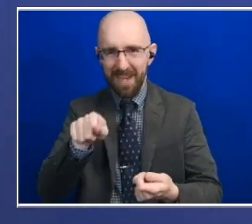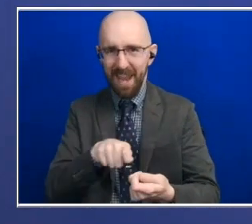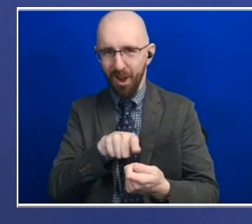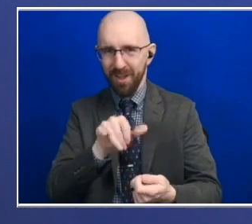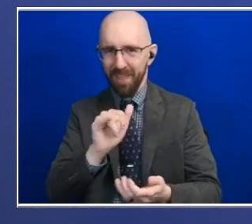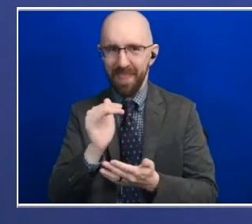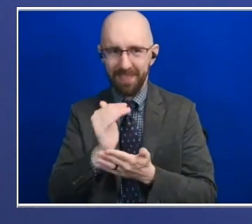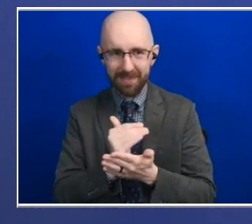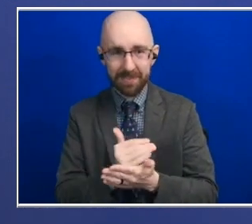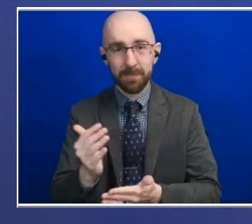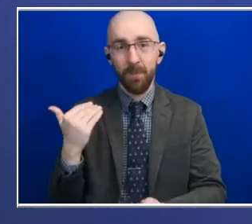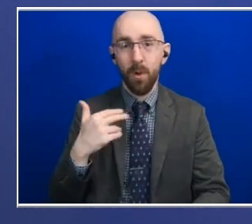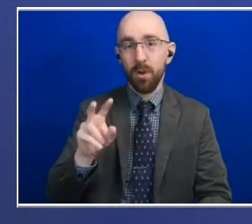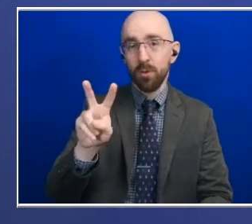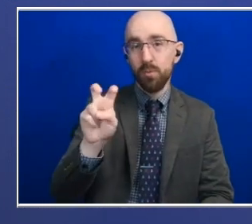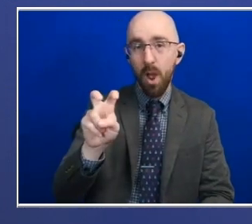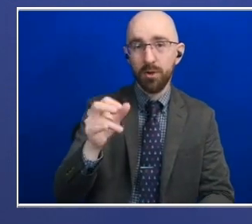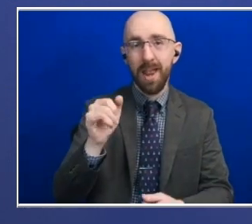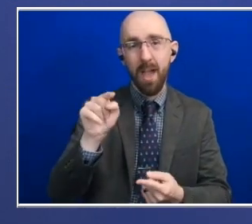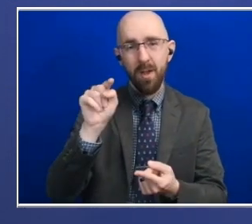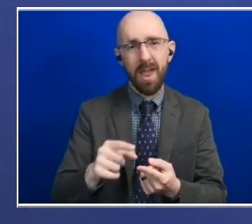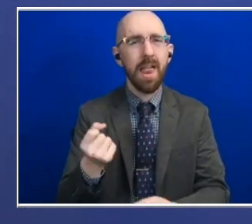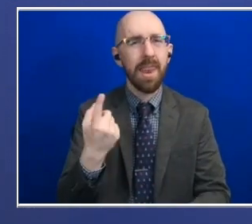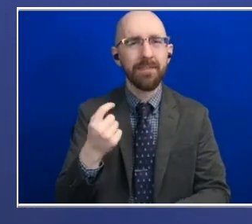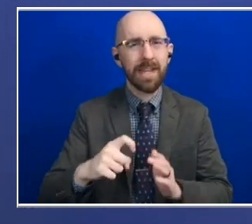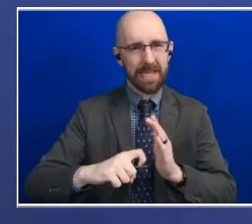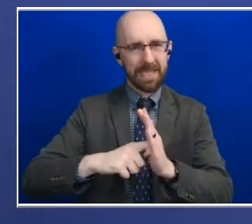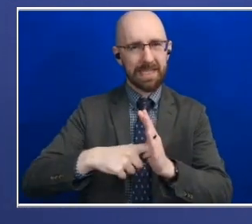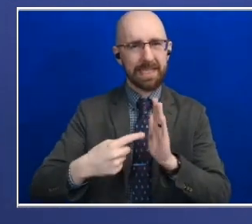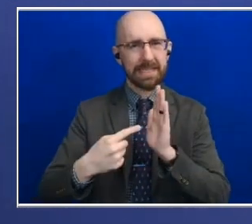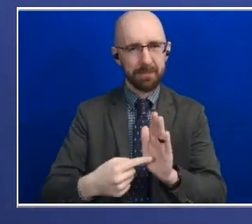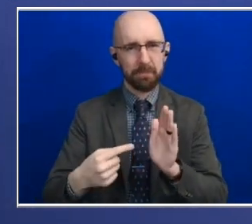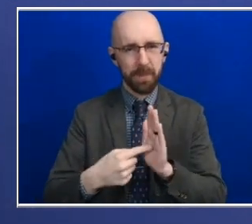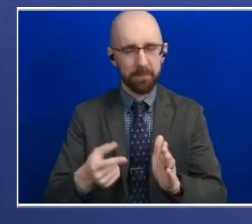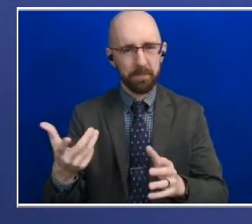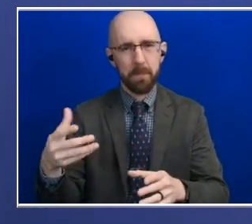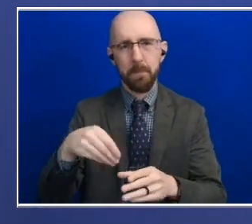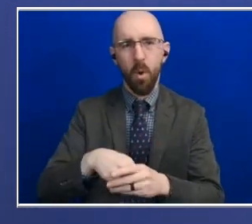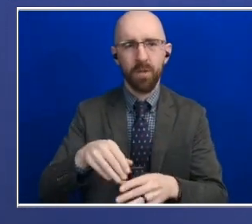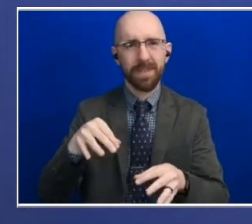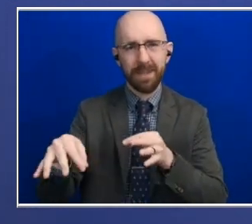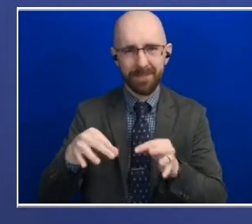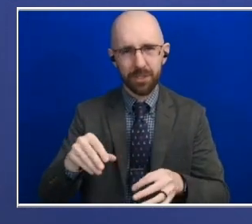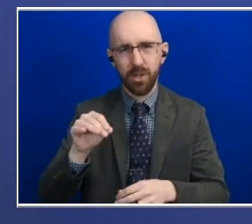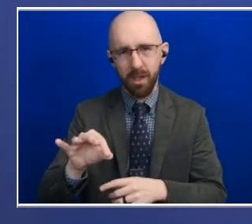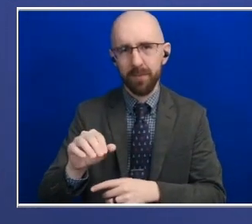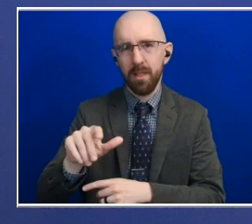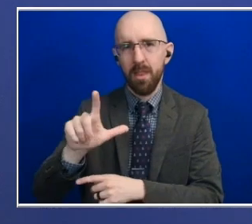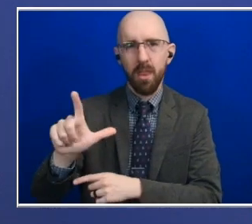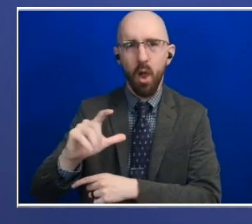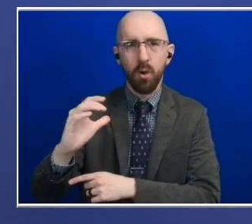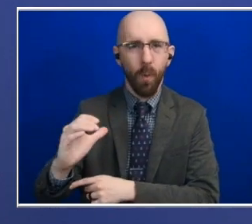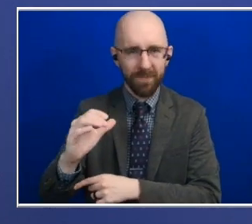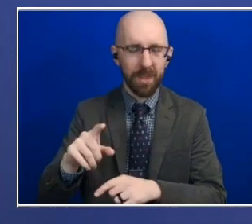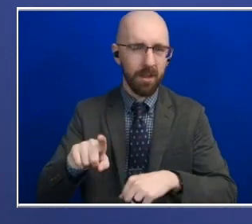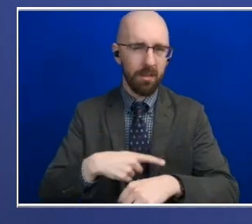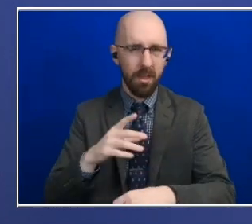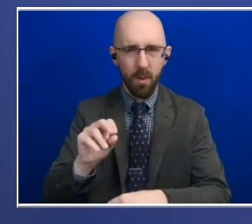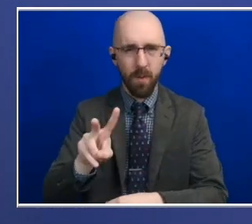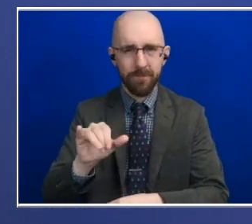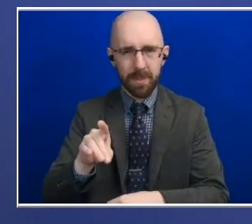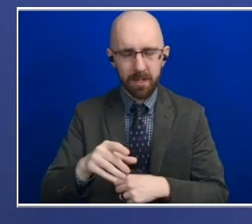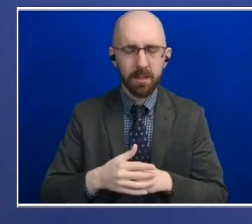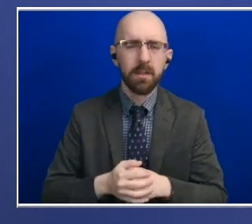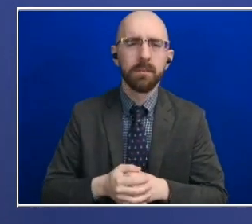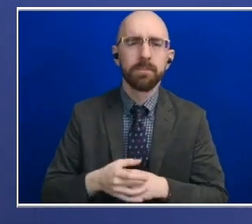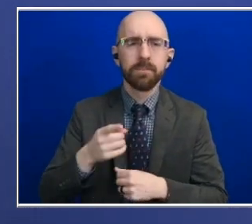down to about 11 key symptoms that are part of the definition of long COVID. And as Jill mentioned, this